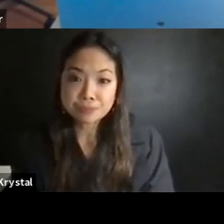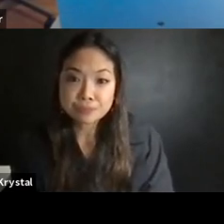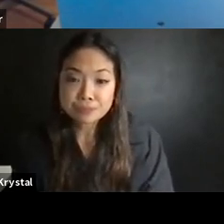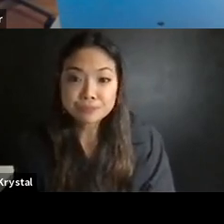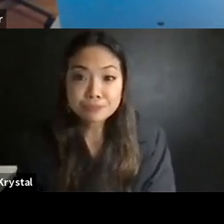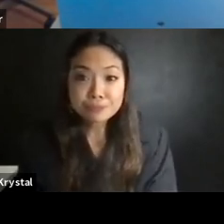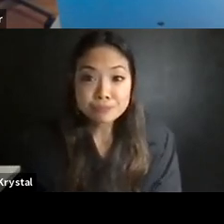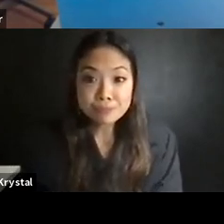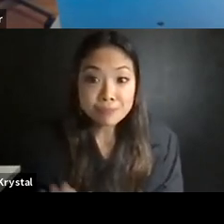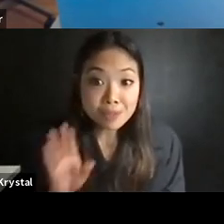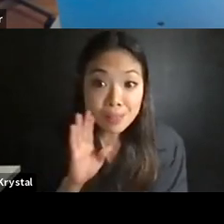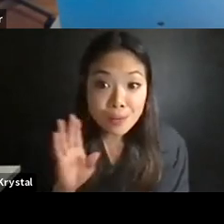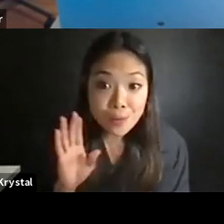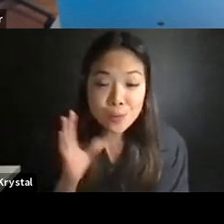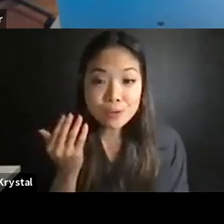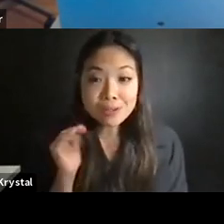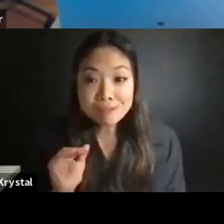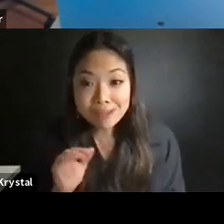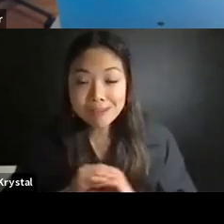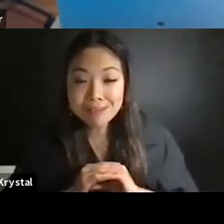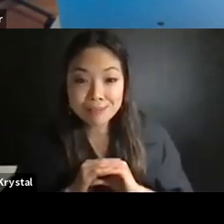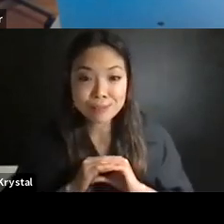hello hello good evening